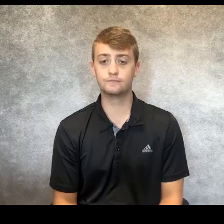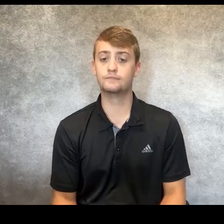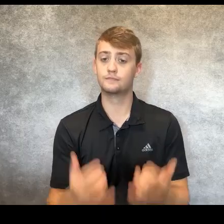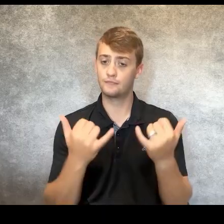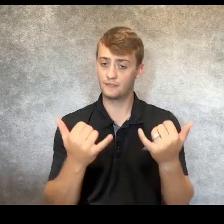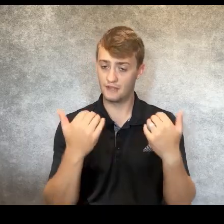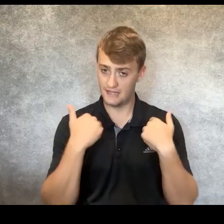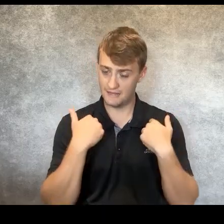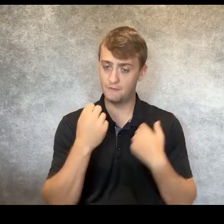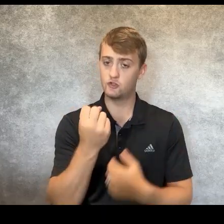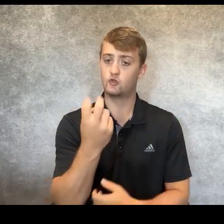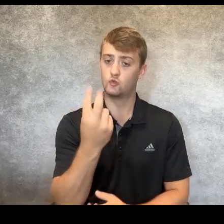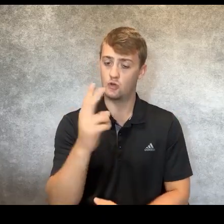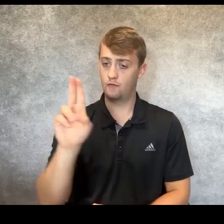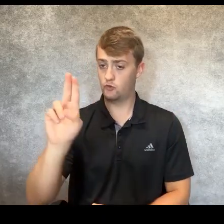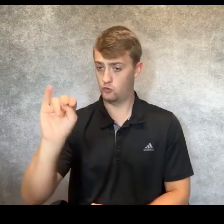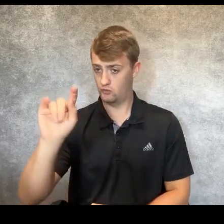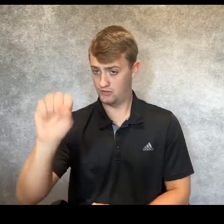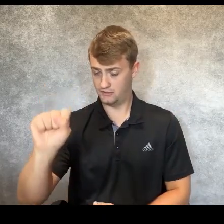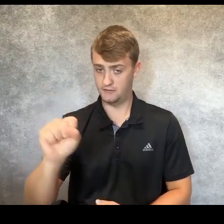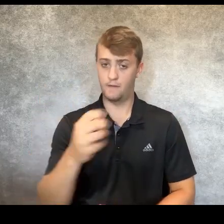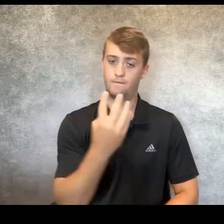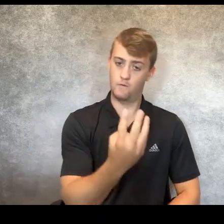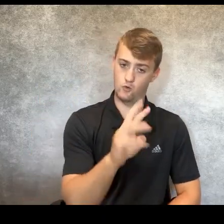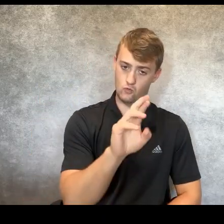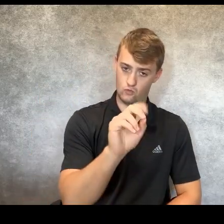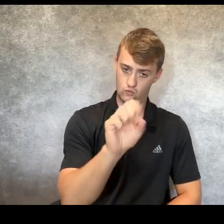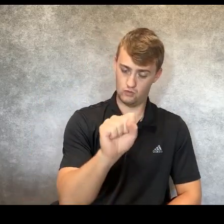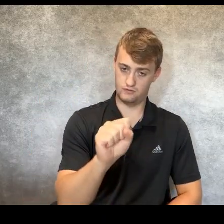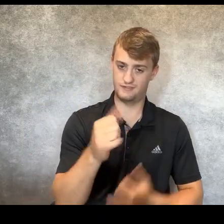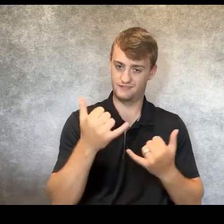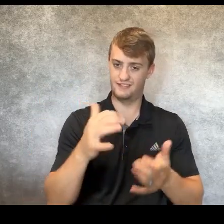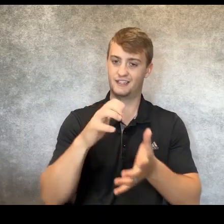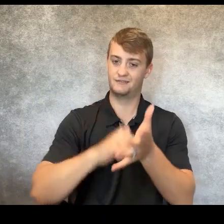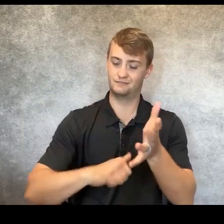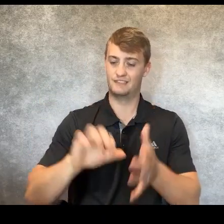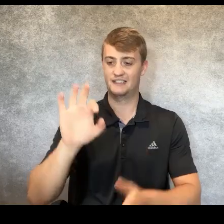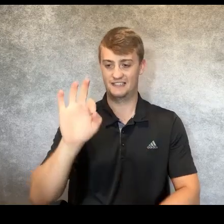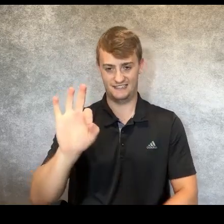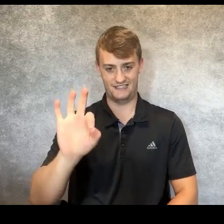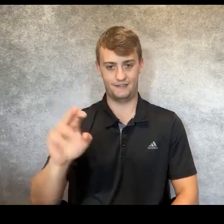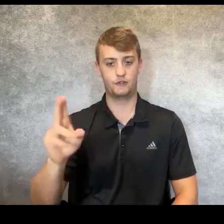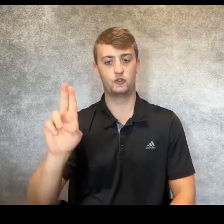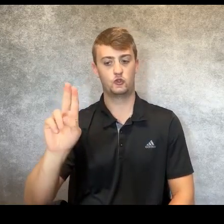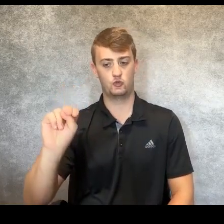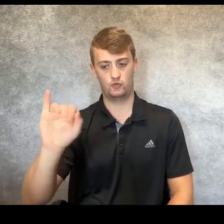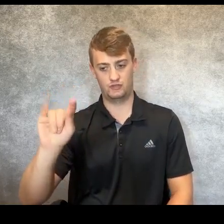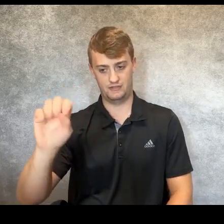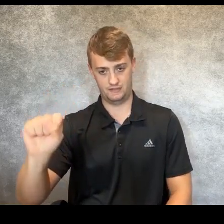Now we have 12 units and 4 rods. Take away 9 units